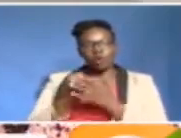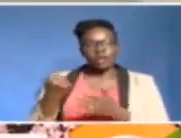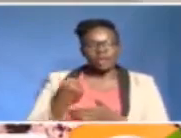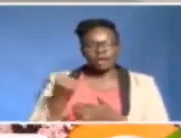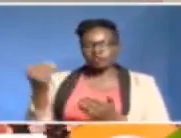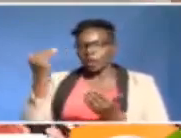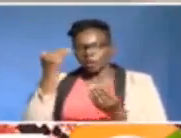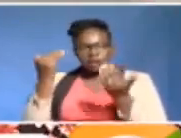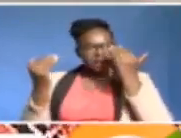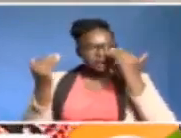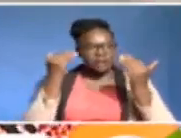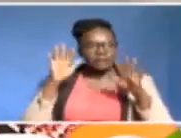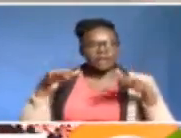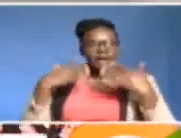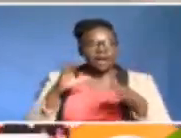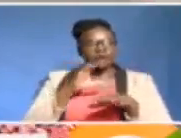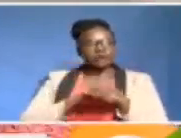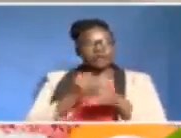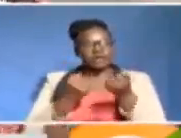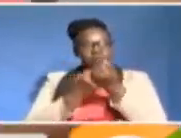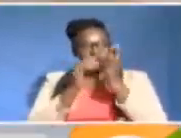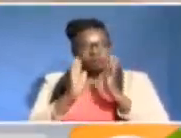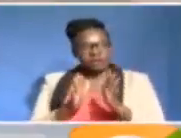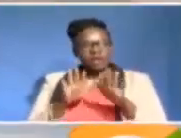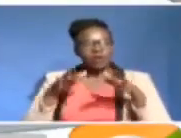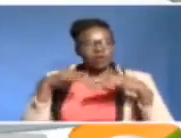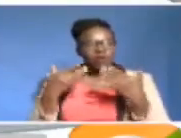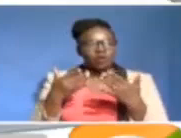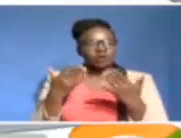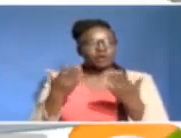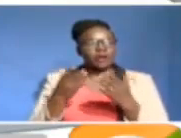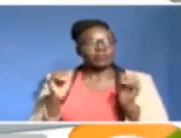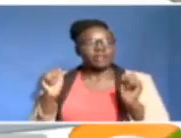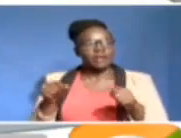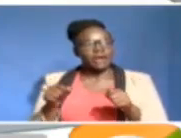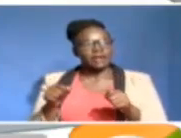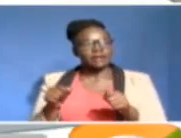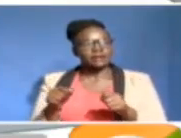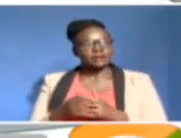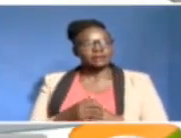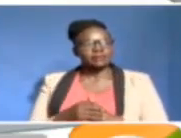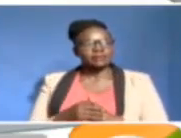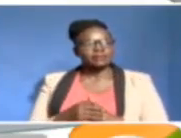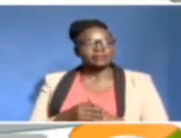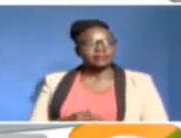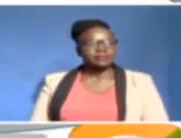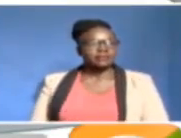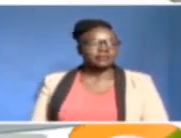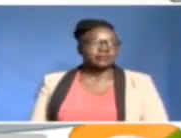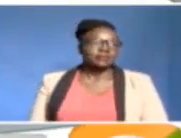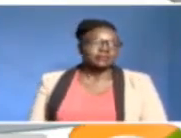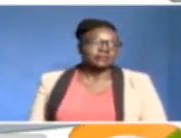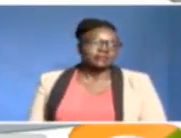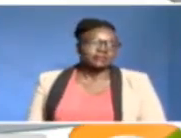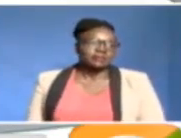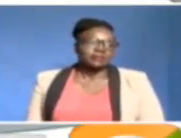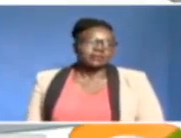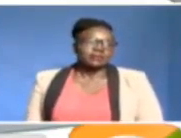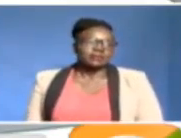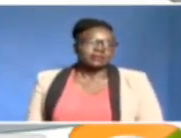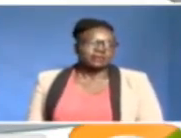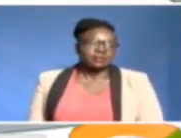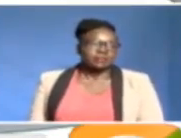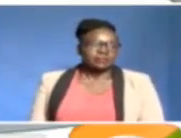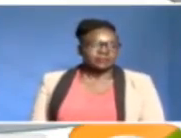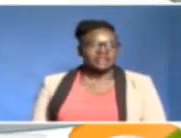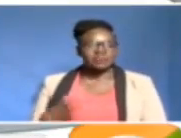me, if I had a brothel right now or somewhere I could put all these girls, I'll be a millionaire today. Because my DM is packed. I don't know what